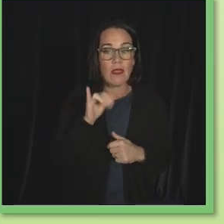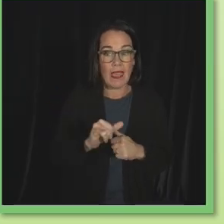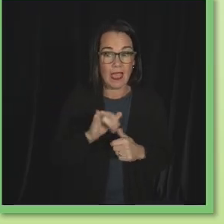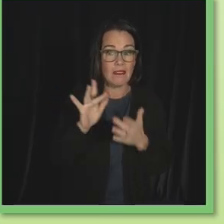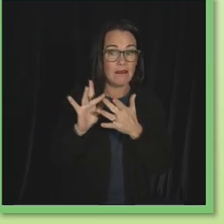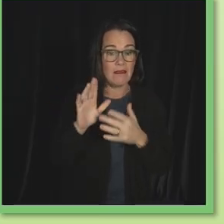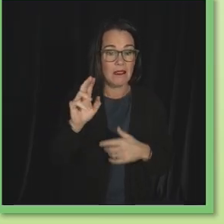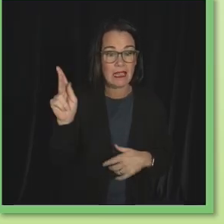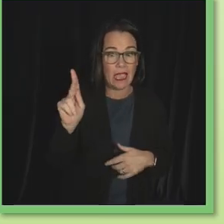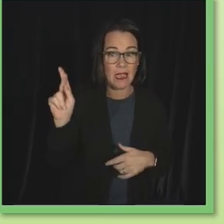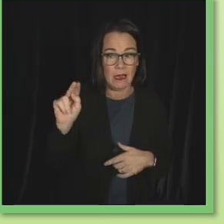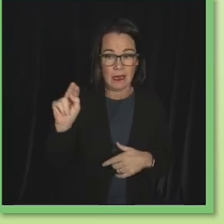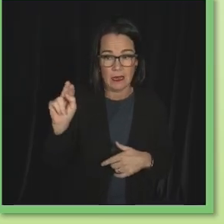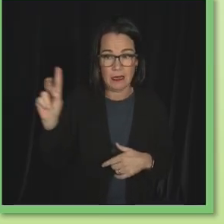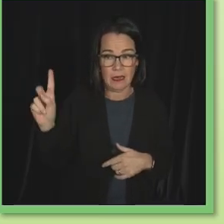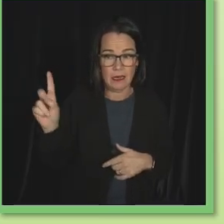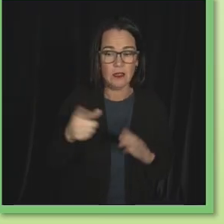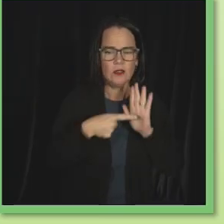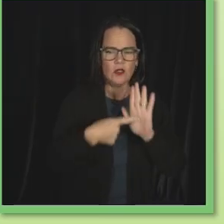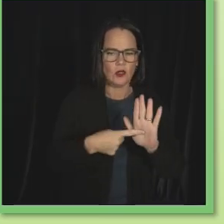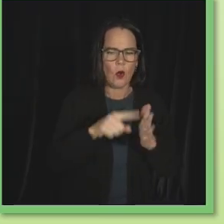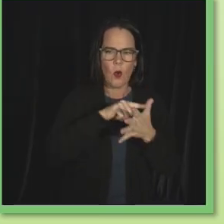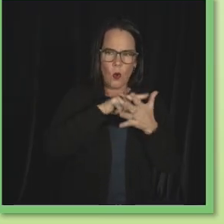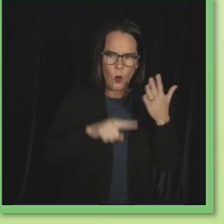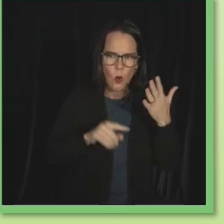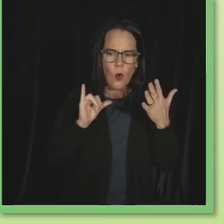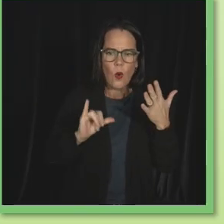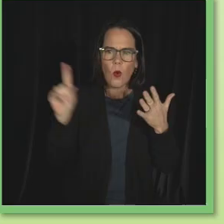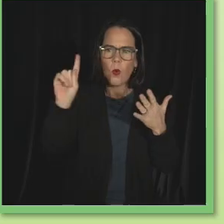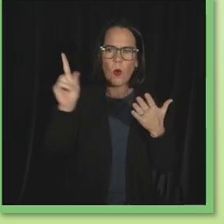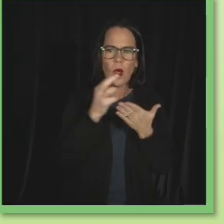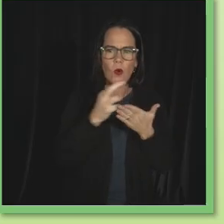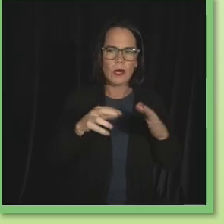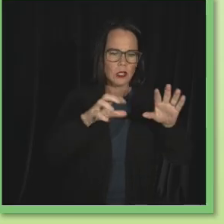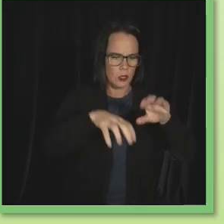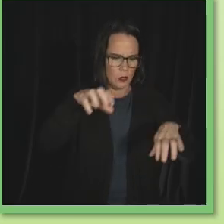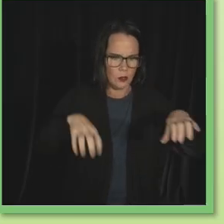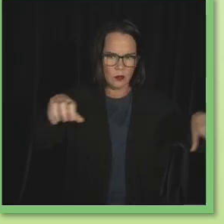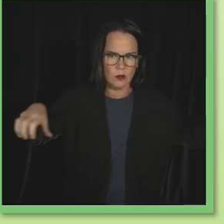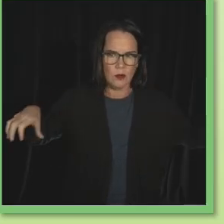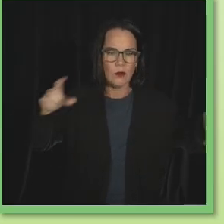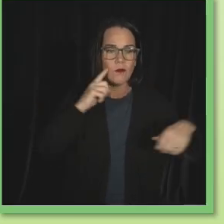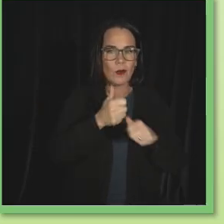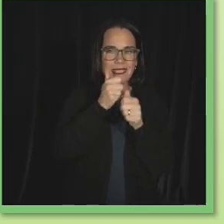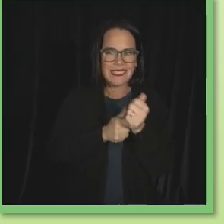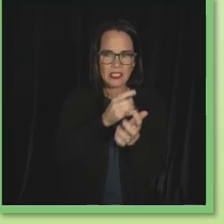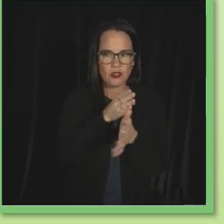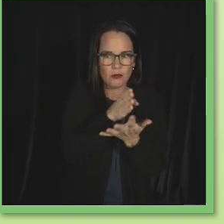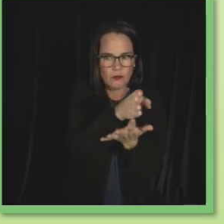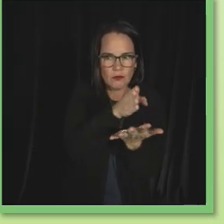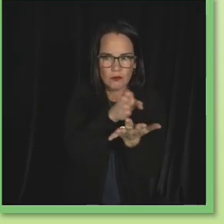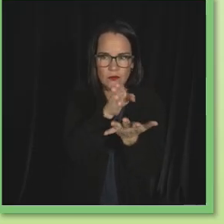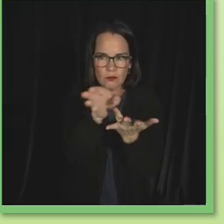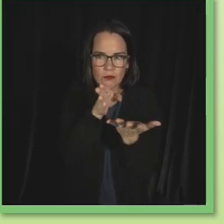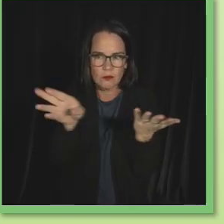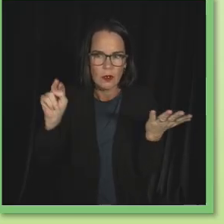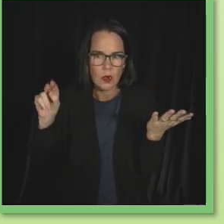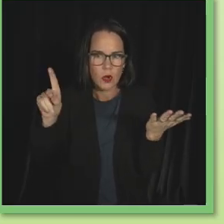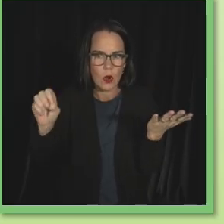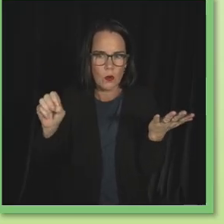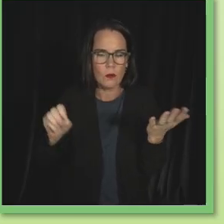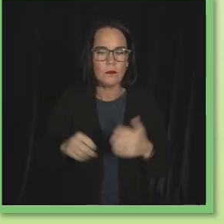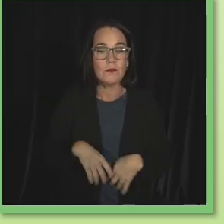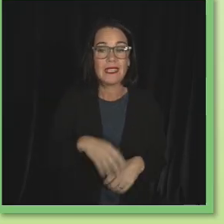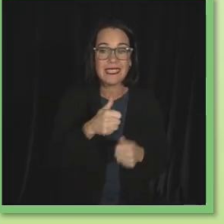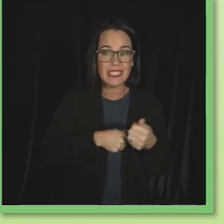via resource slice the resources that are available on each node. So for